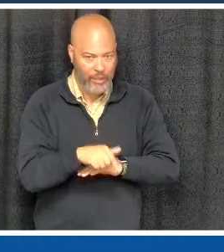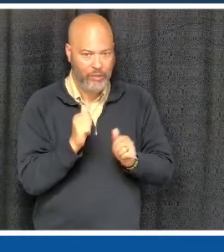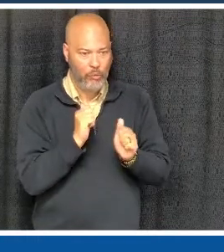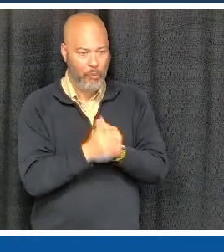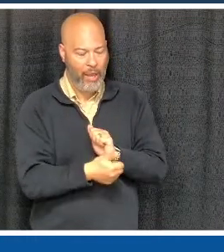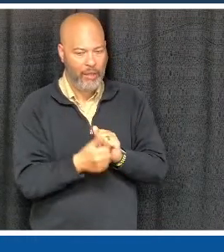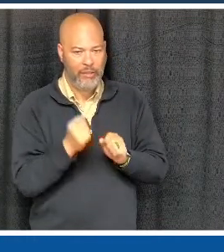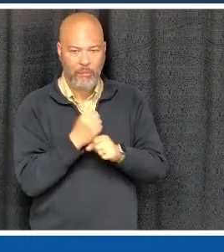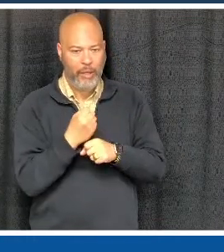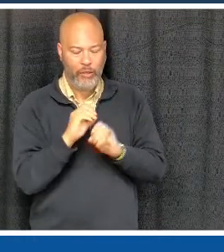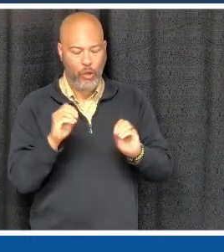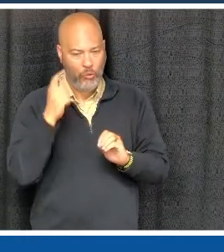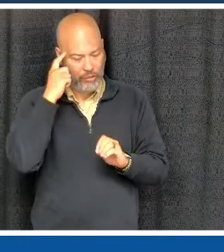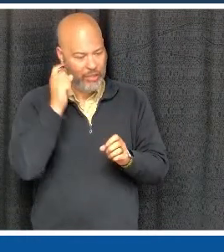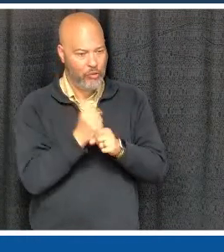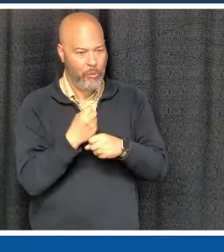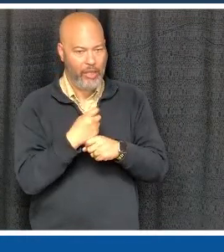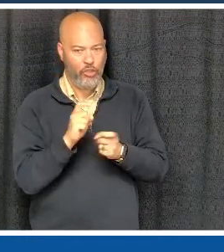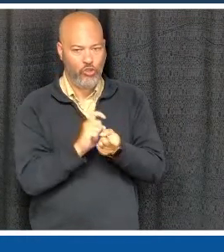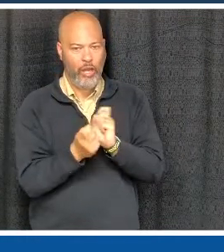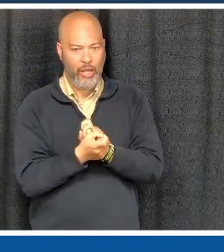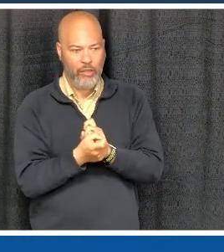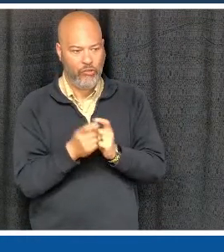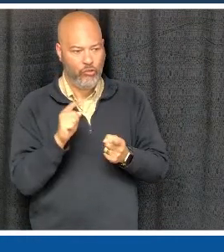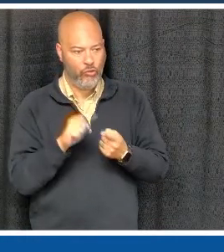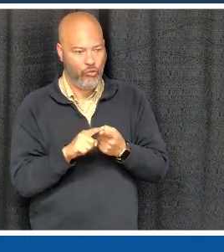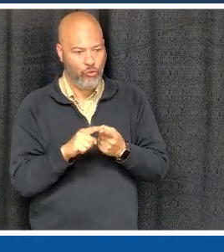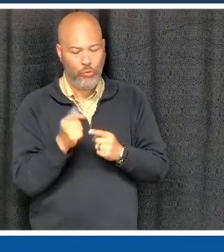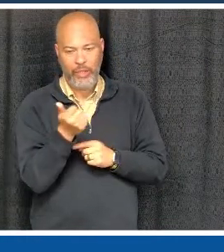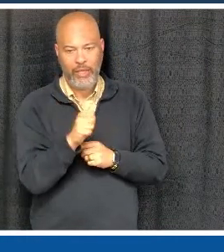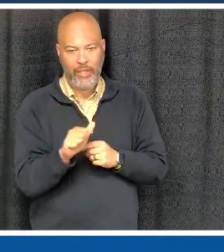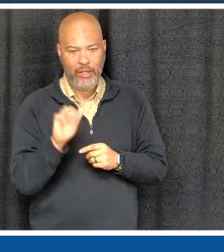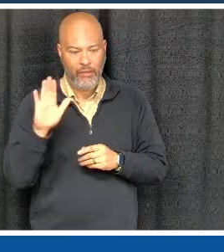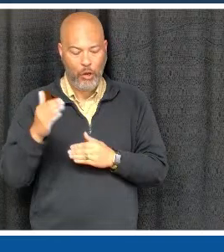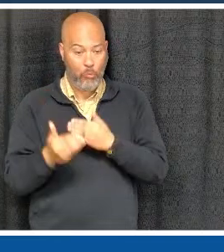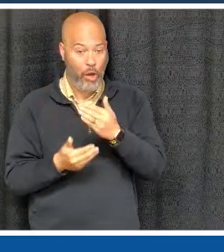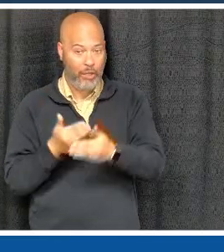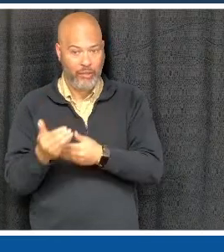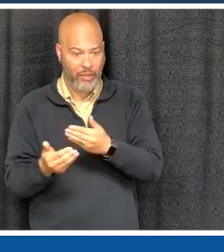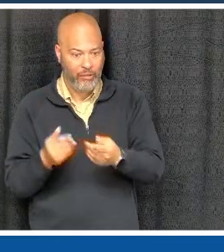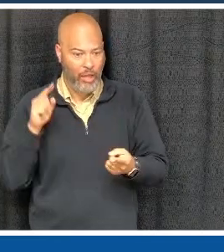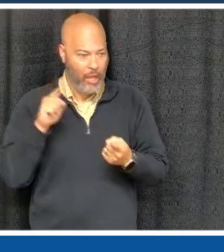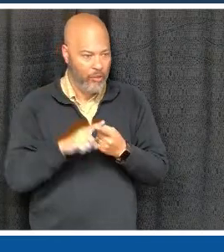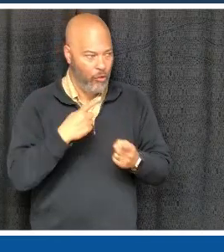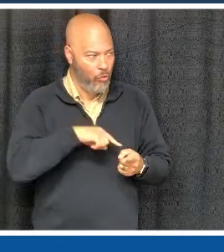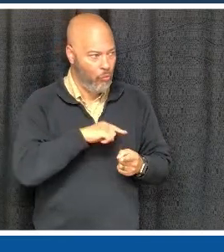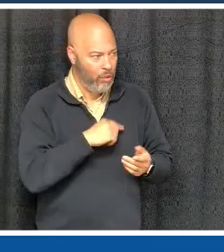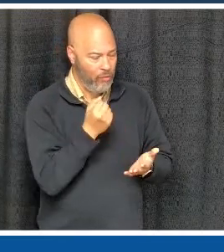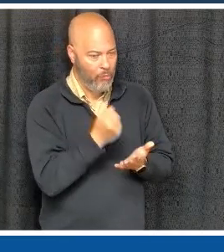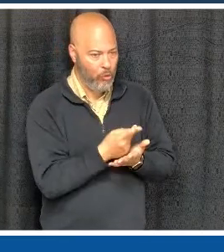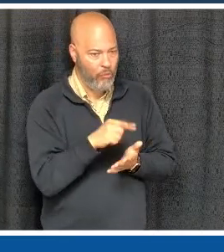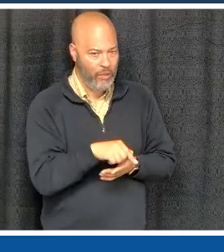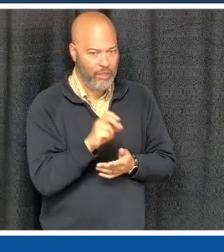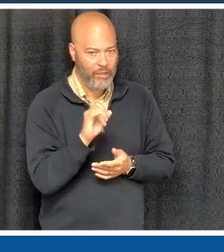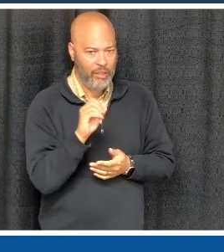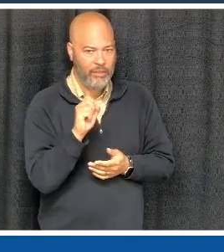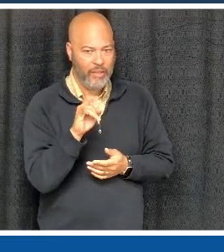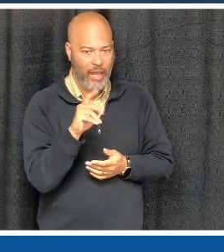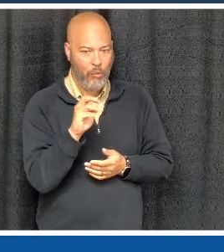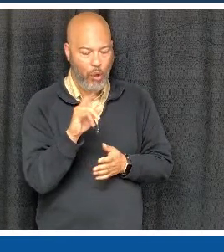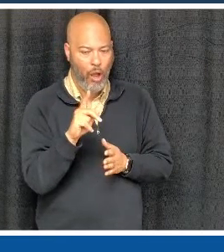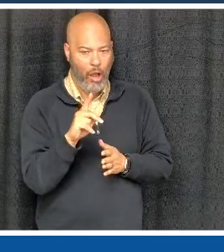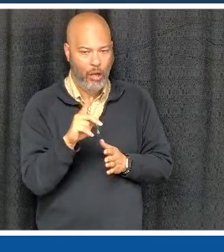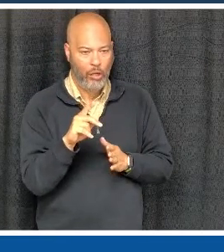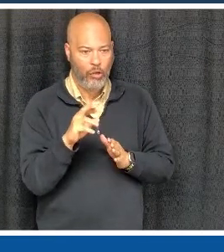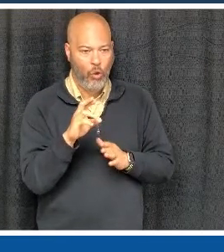It makes no sense to make changes to any of their processes until we have approved this sidewalk ordinance. So